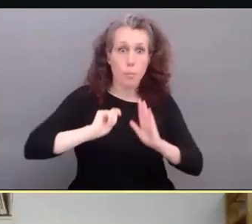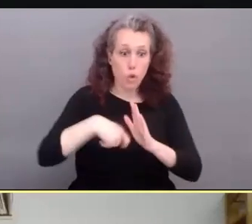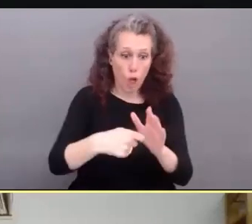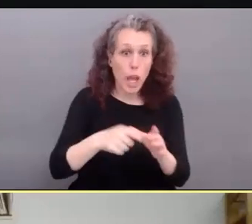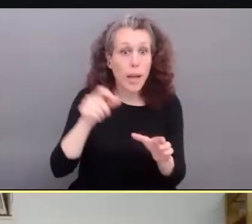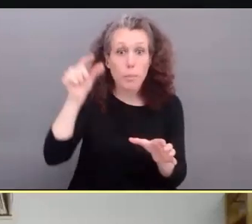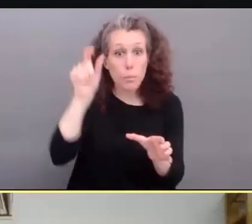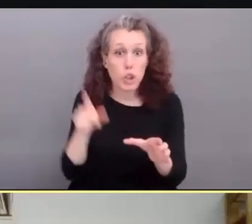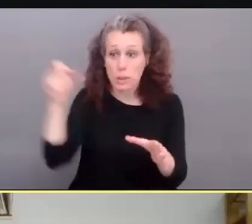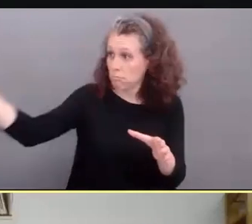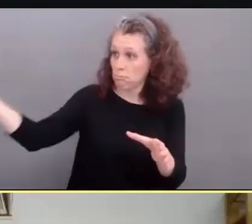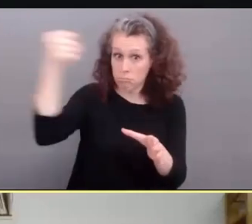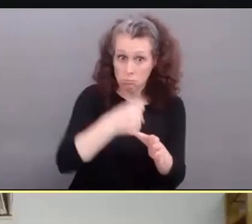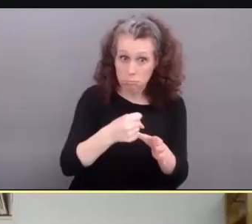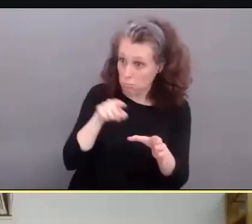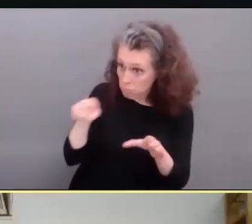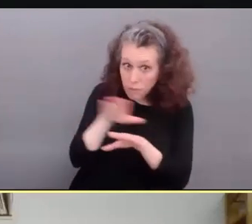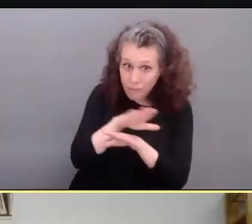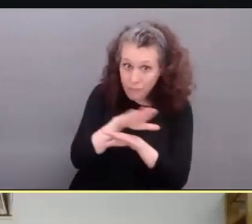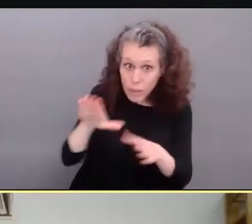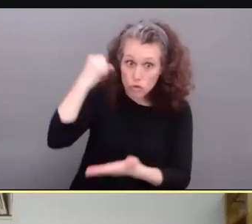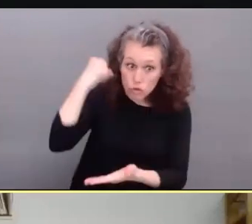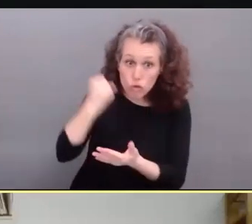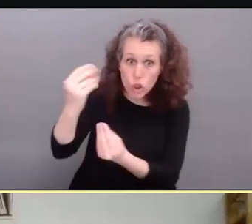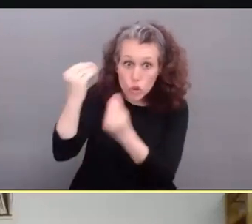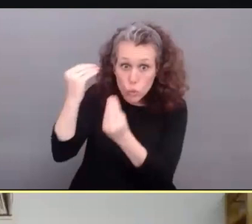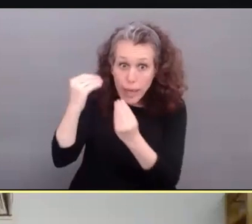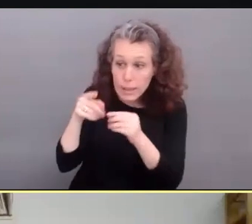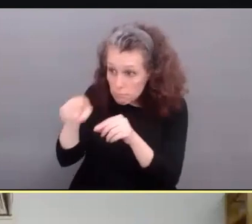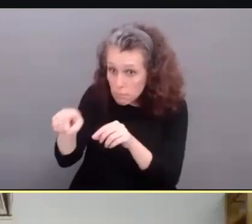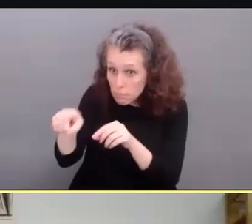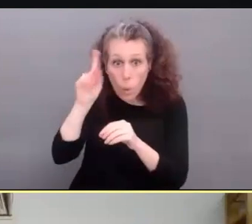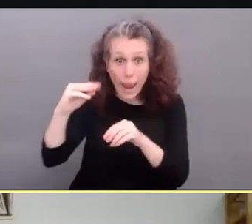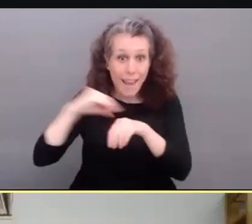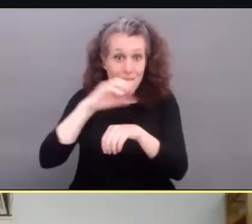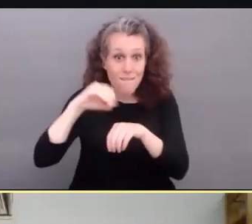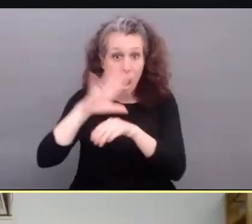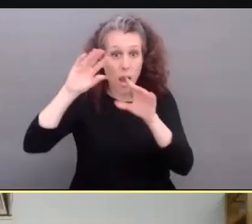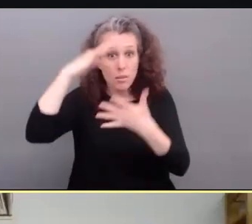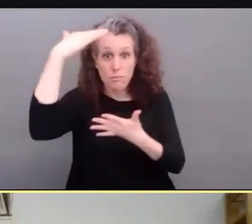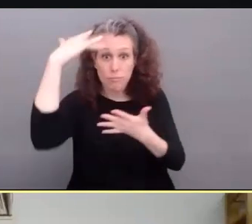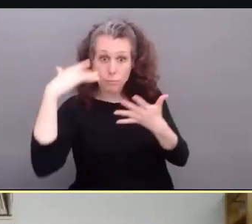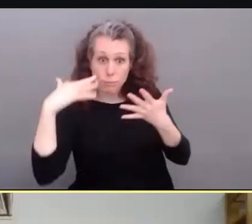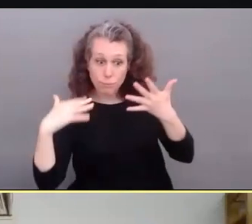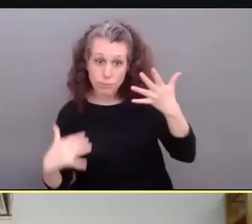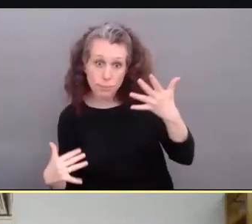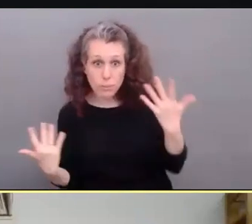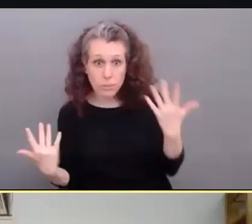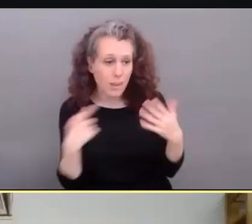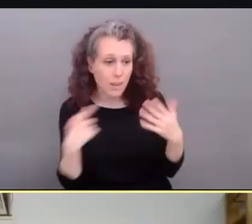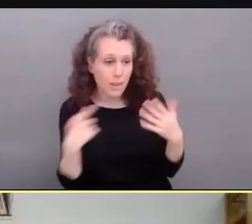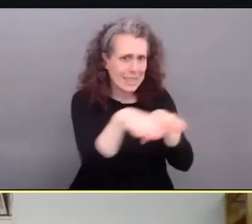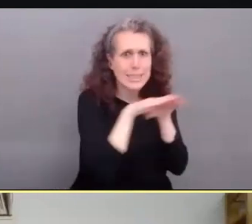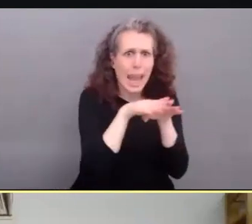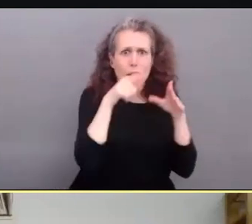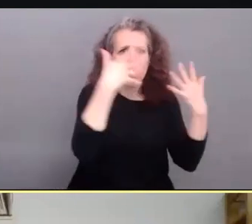the necessary expertise to be able to advise on all aspects, because the standards cover such a